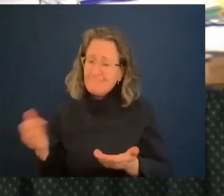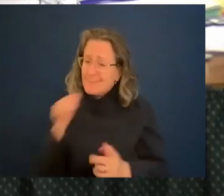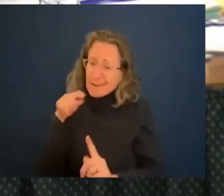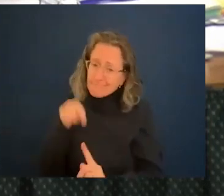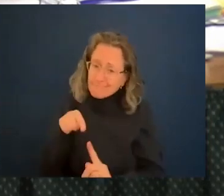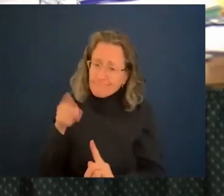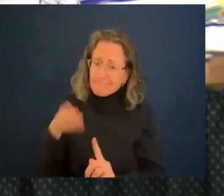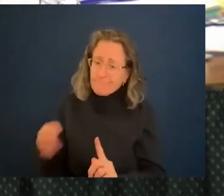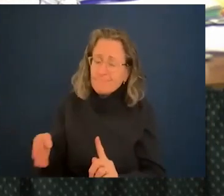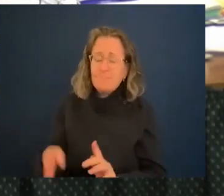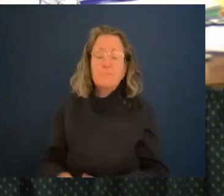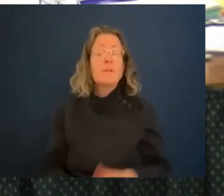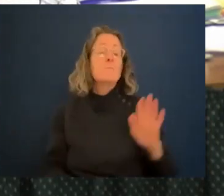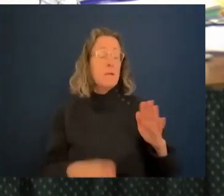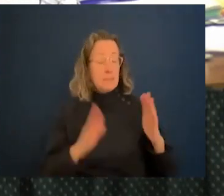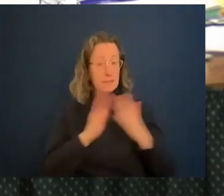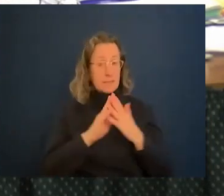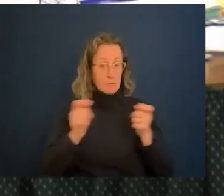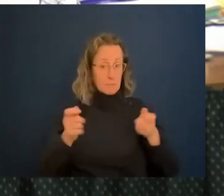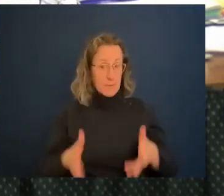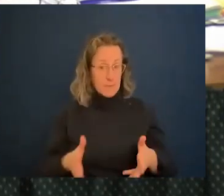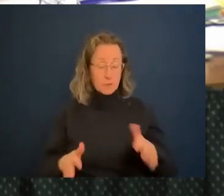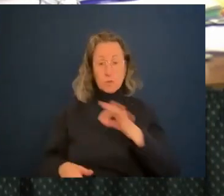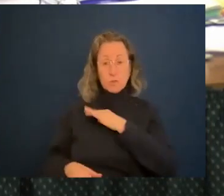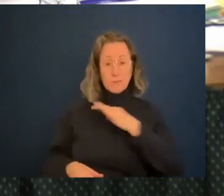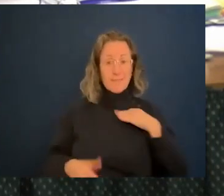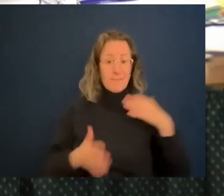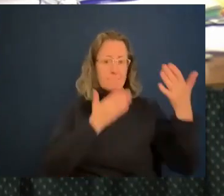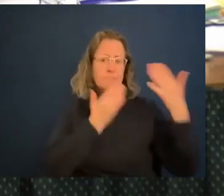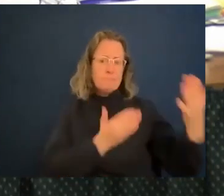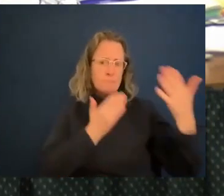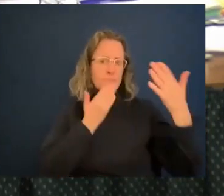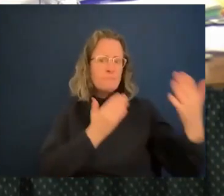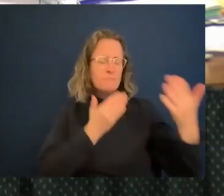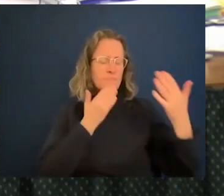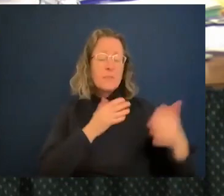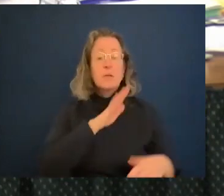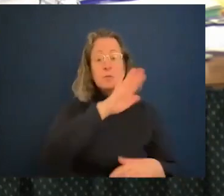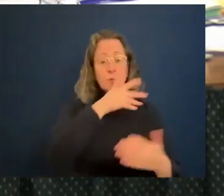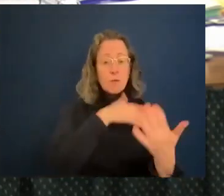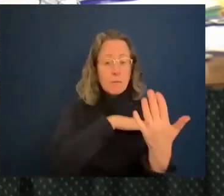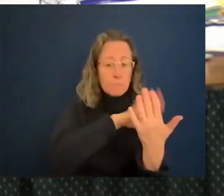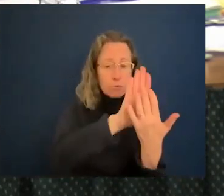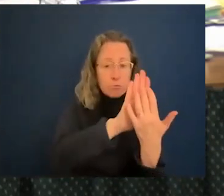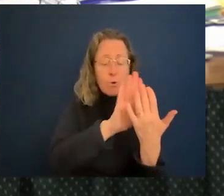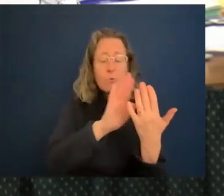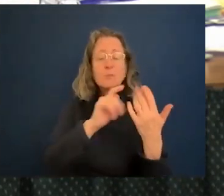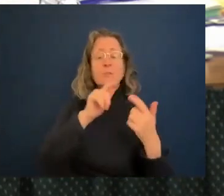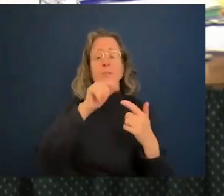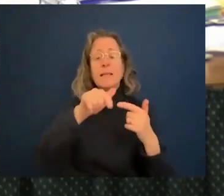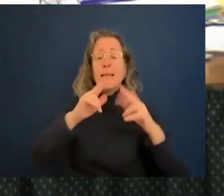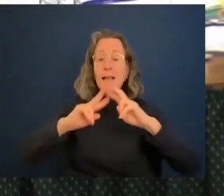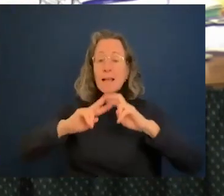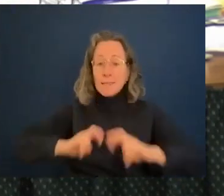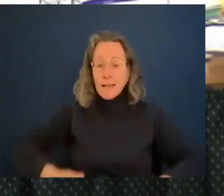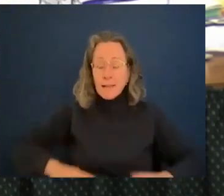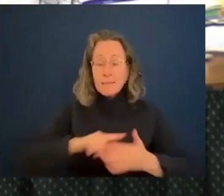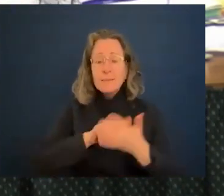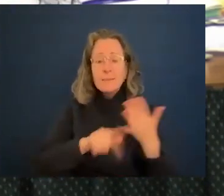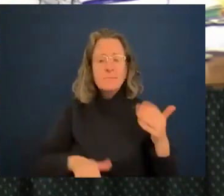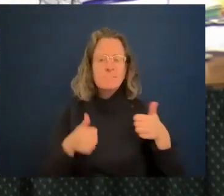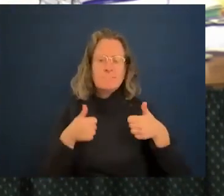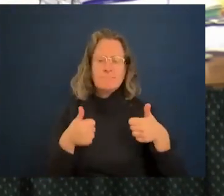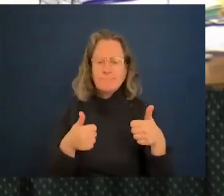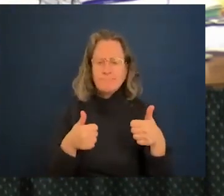I really appreciate the approach that has been taken in this analysis and I hope that the